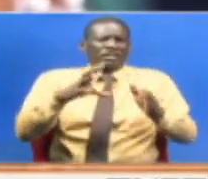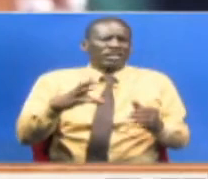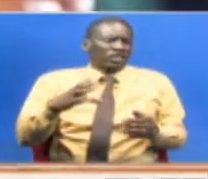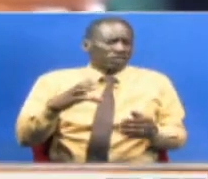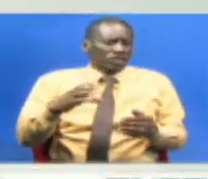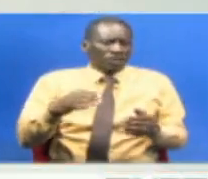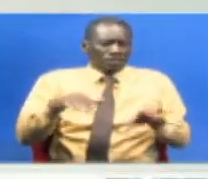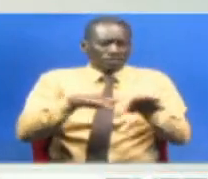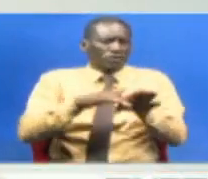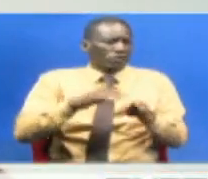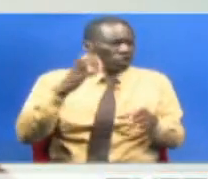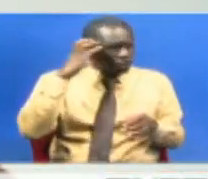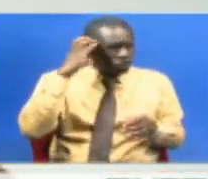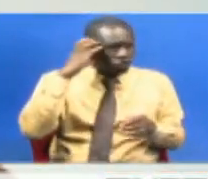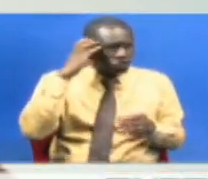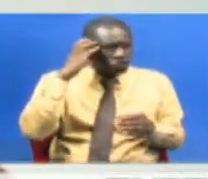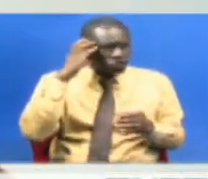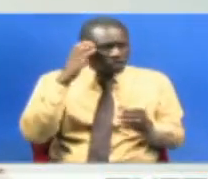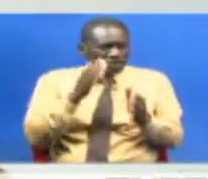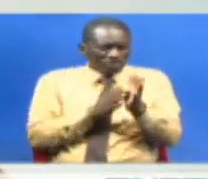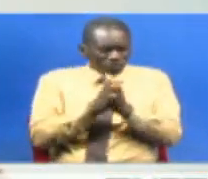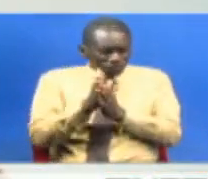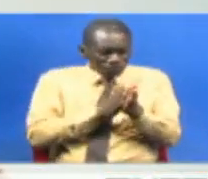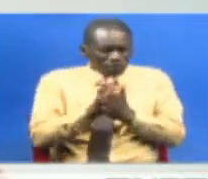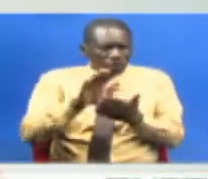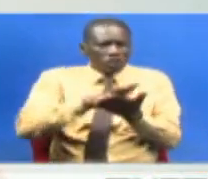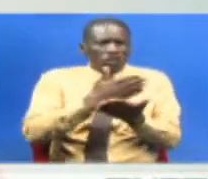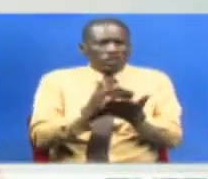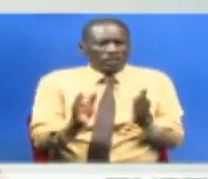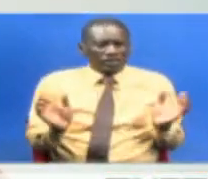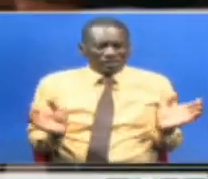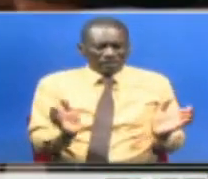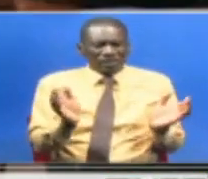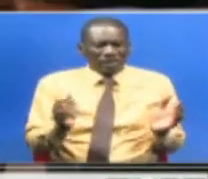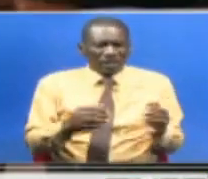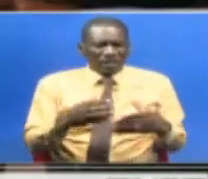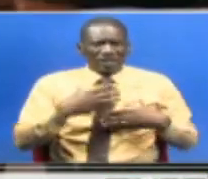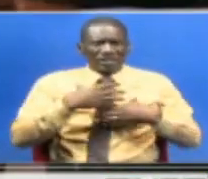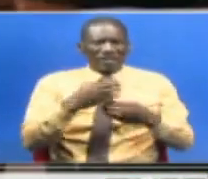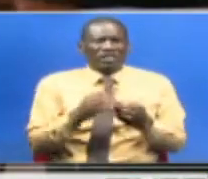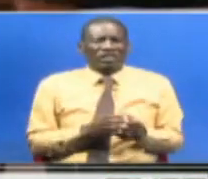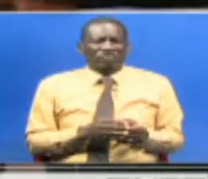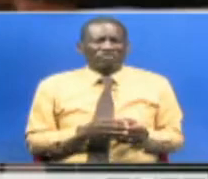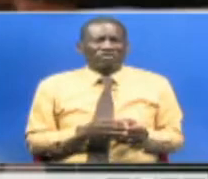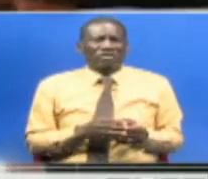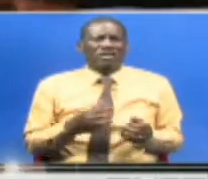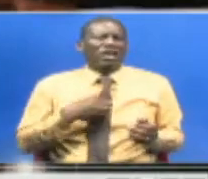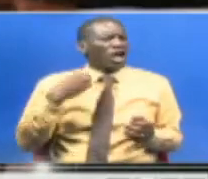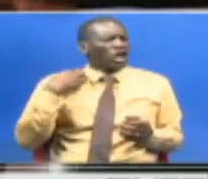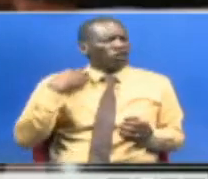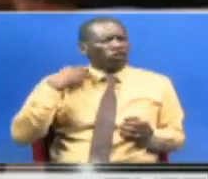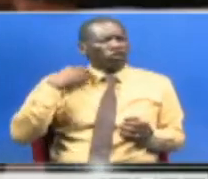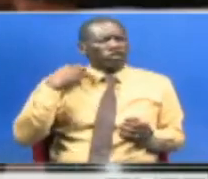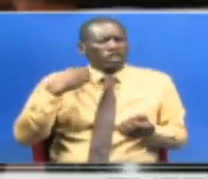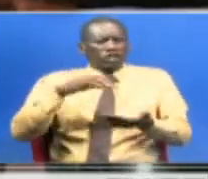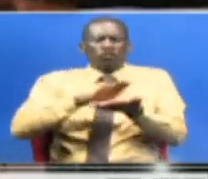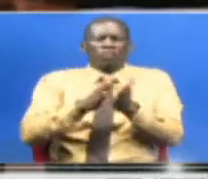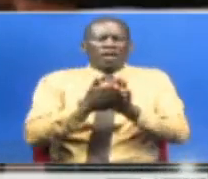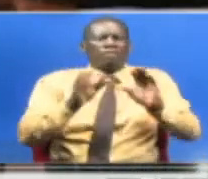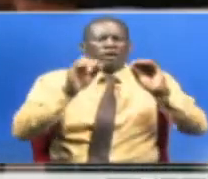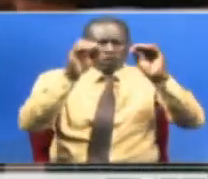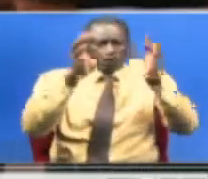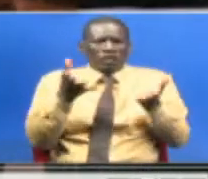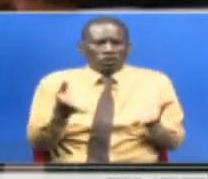College. She passionately shares her motivation. And I volunteered also to be a teacher,